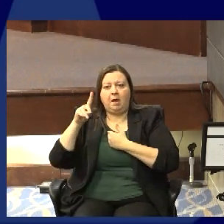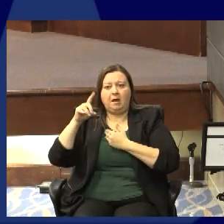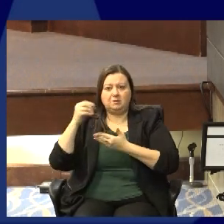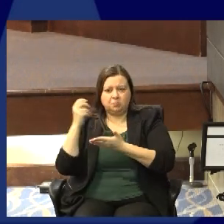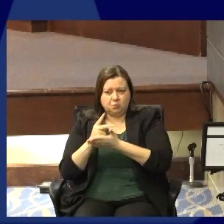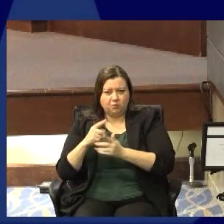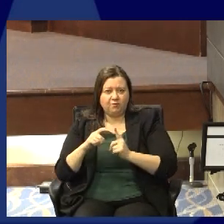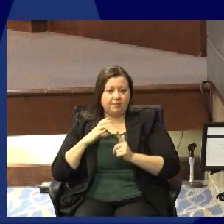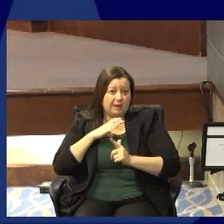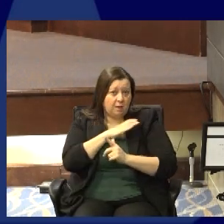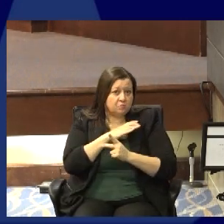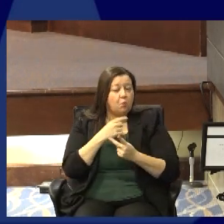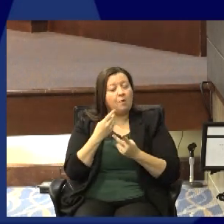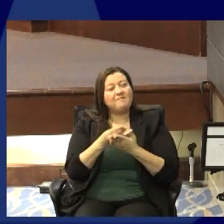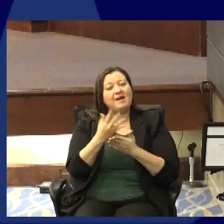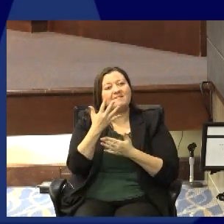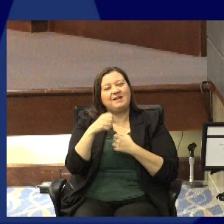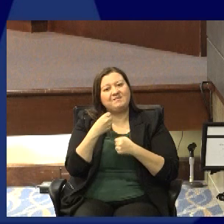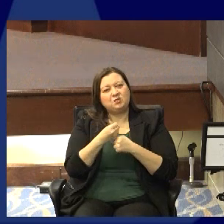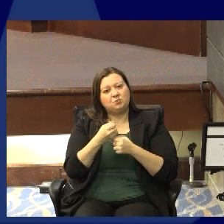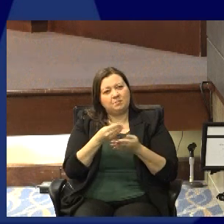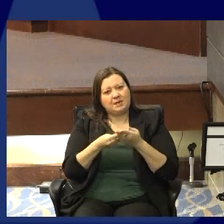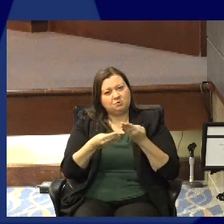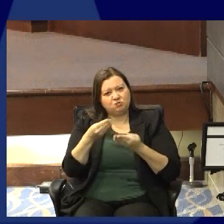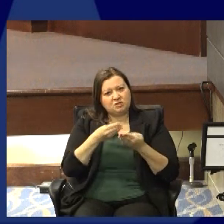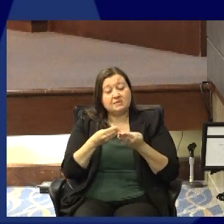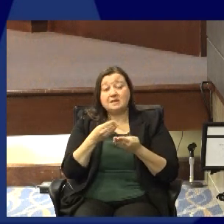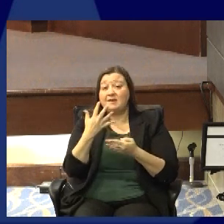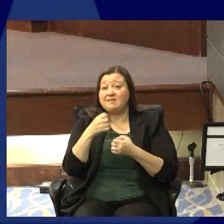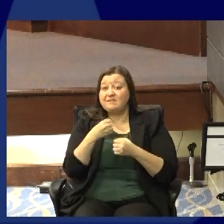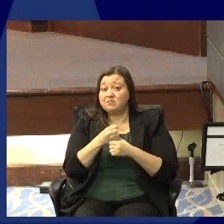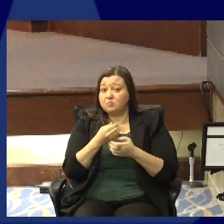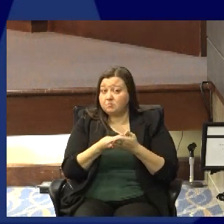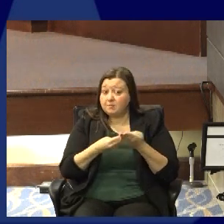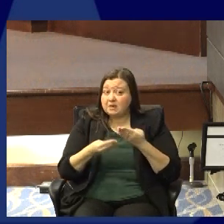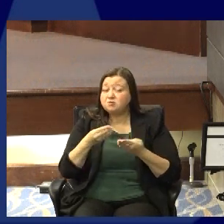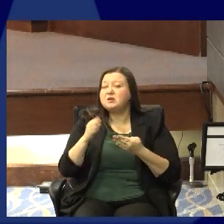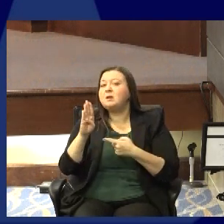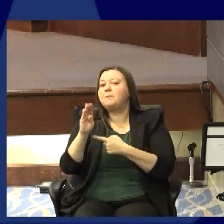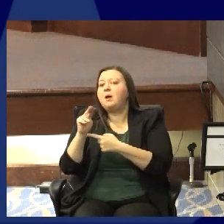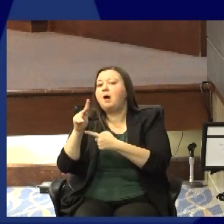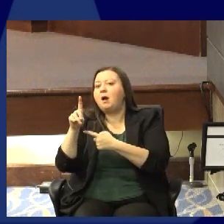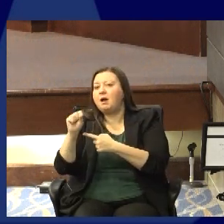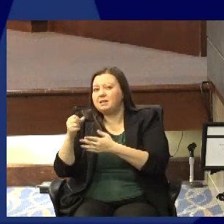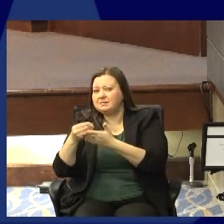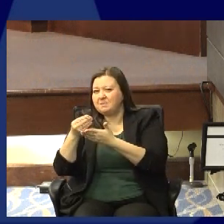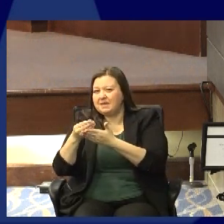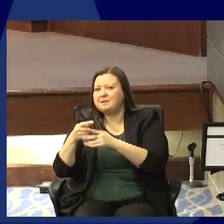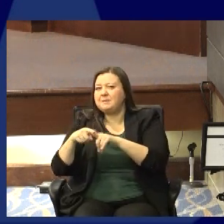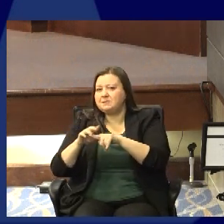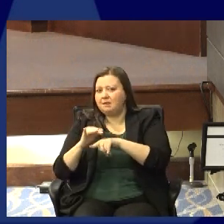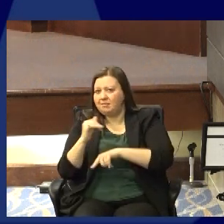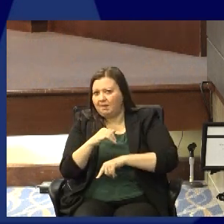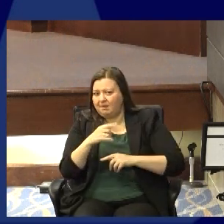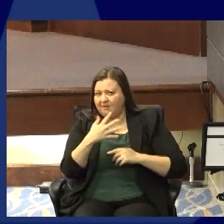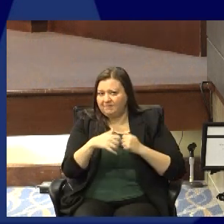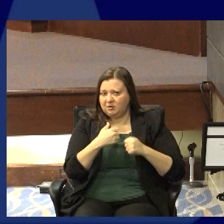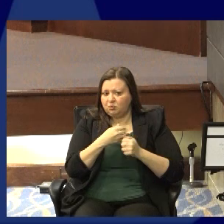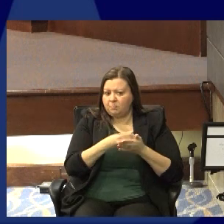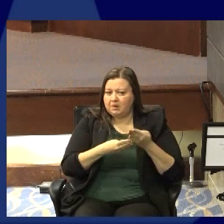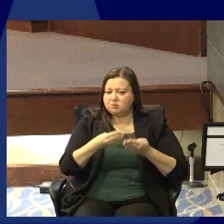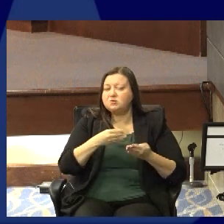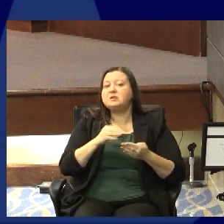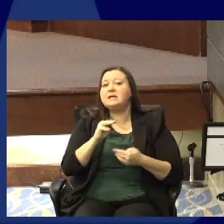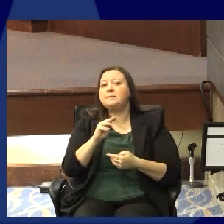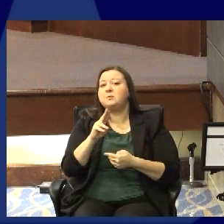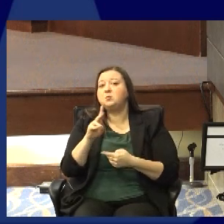council or their five-year budget. And that five-year budget is what they base their bonds on. And so that consent and the consent to the MMD